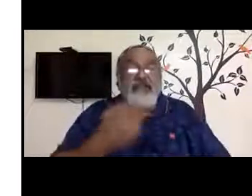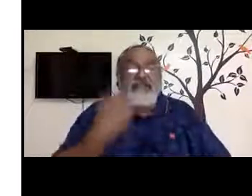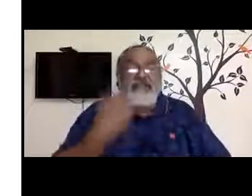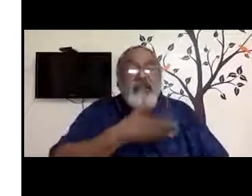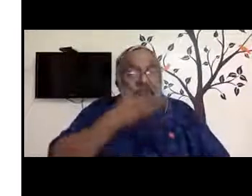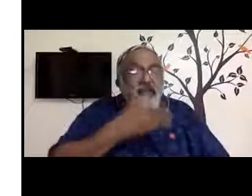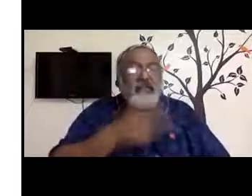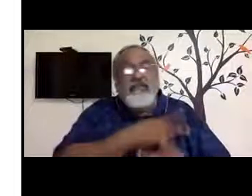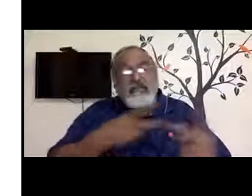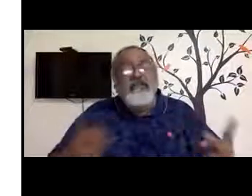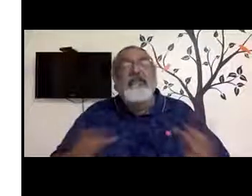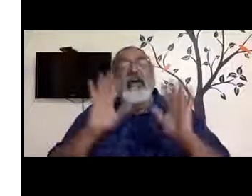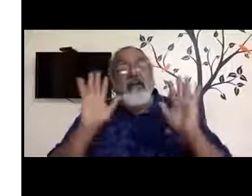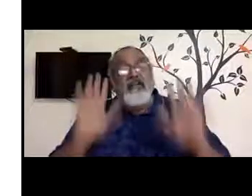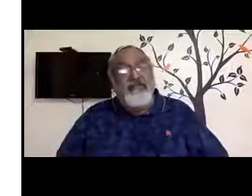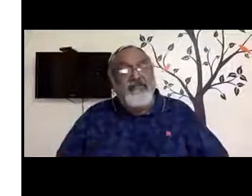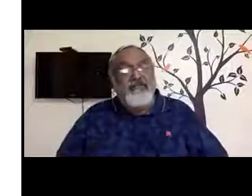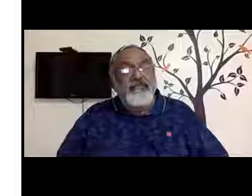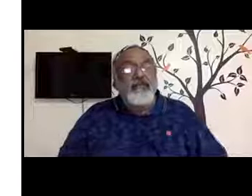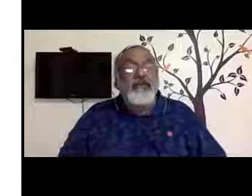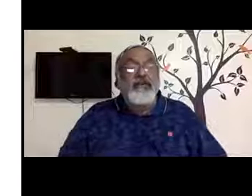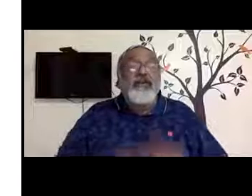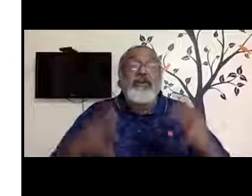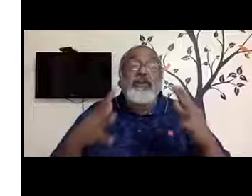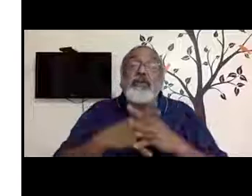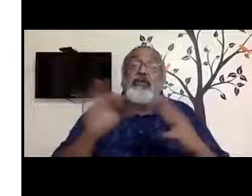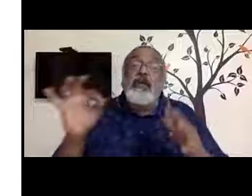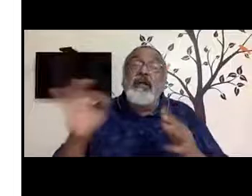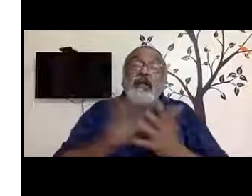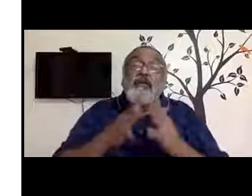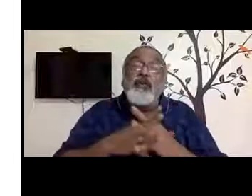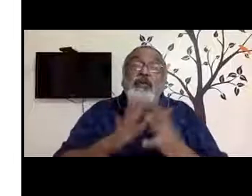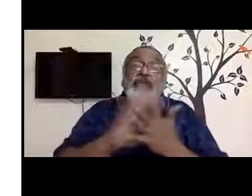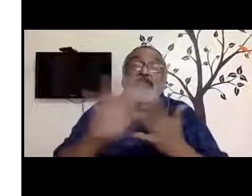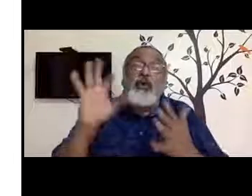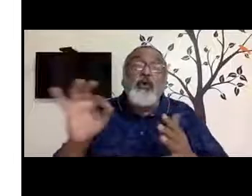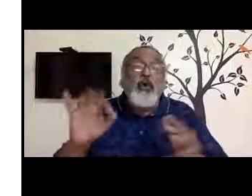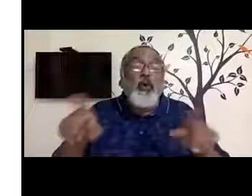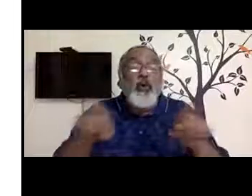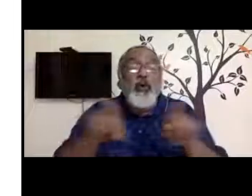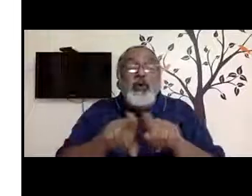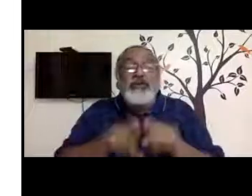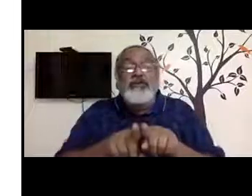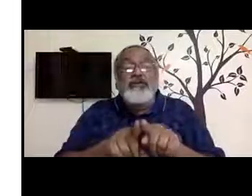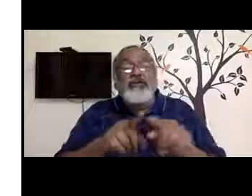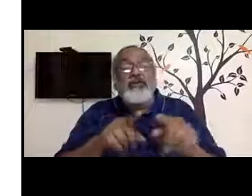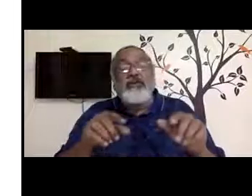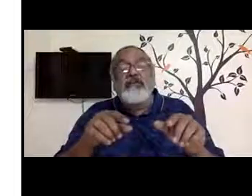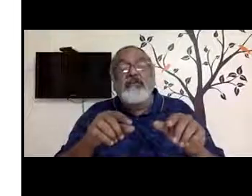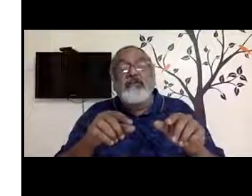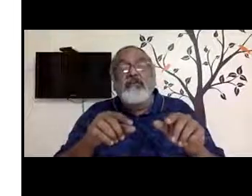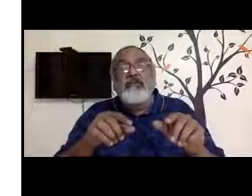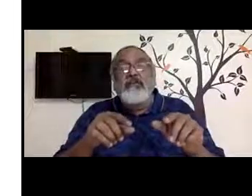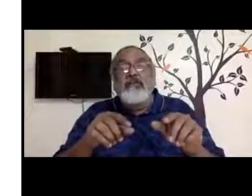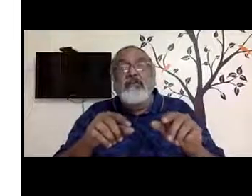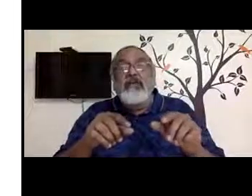And WHO is also talking about rehabilitation as a set of interventions designed to make